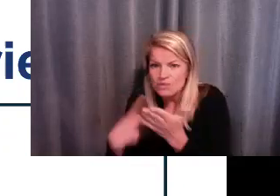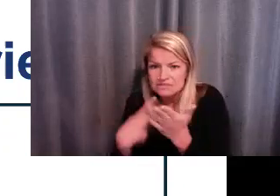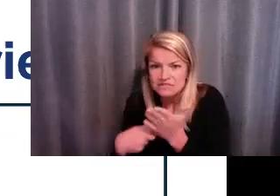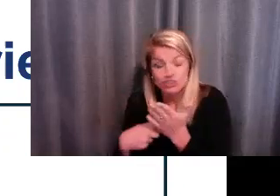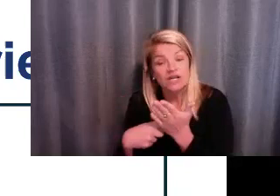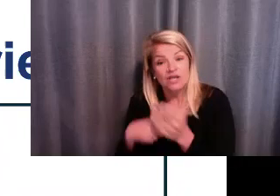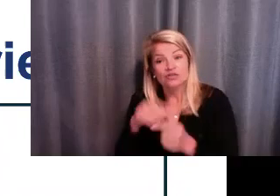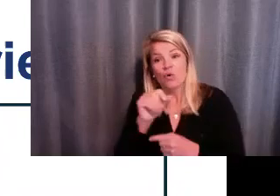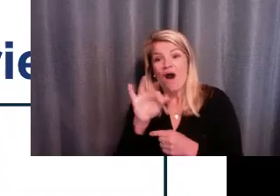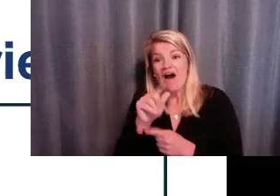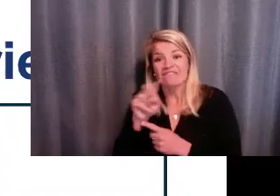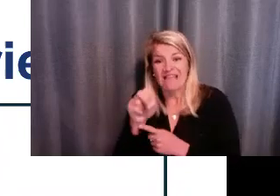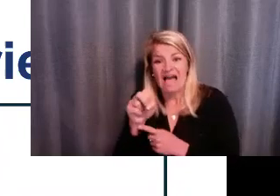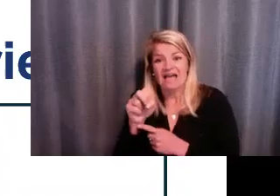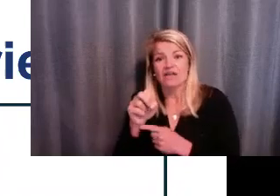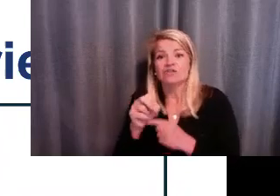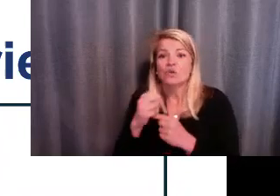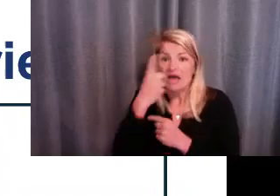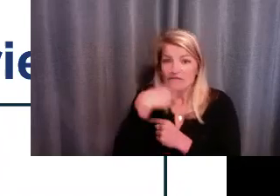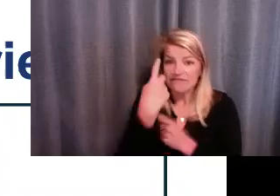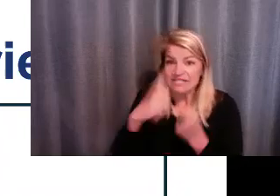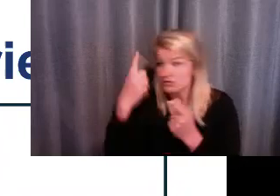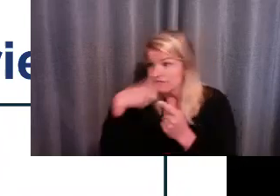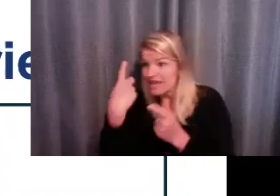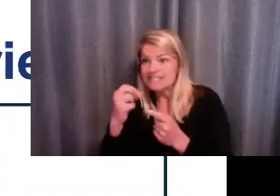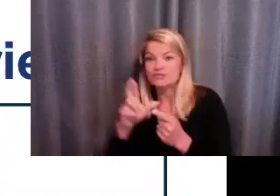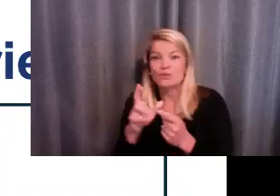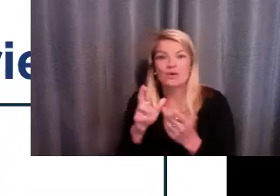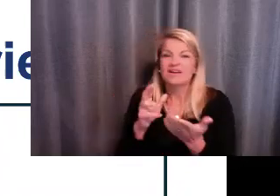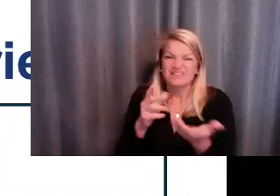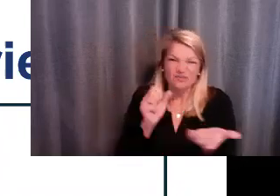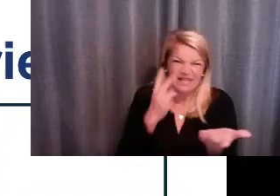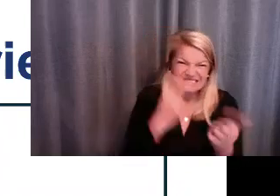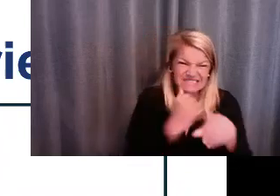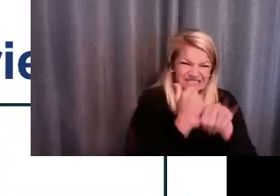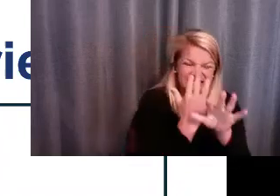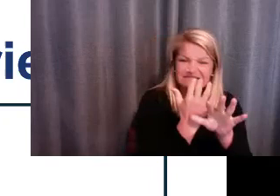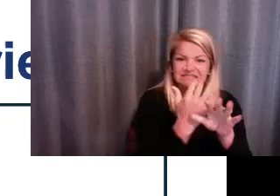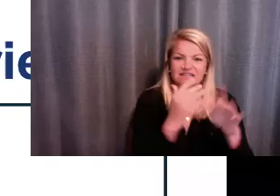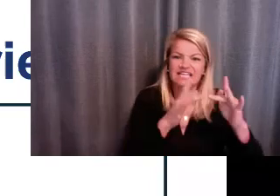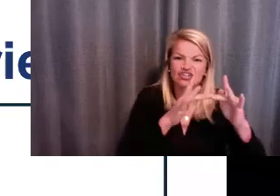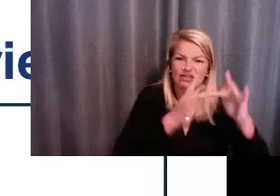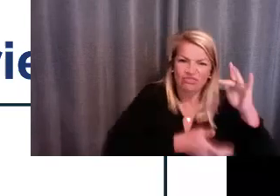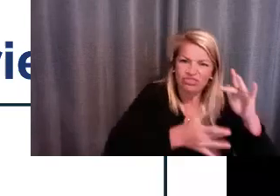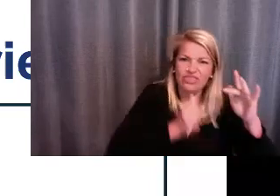face-to-face or using the usual phone methodology, not always relying on internet access of the people. By